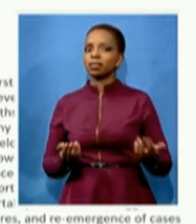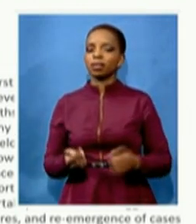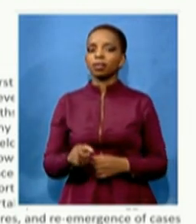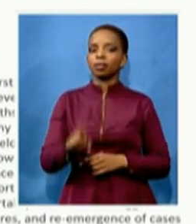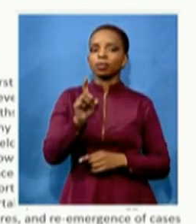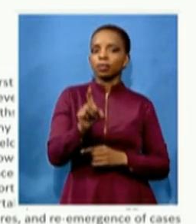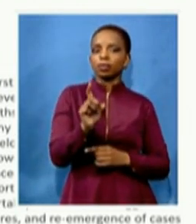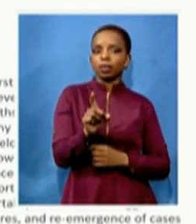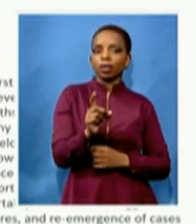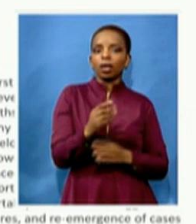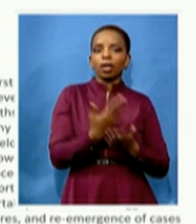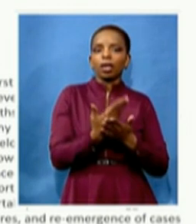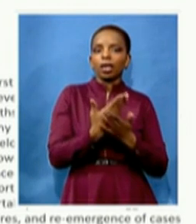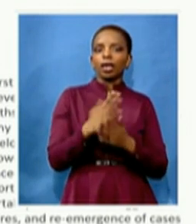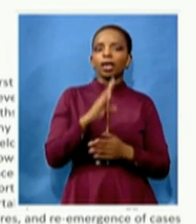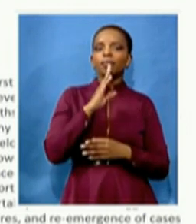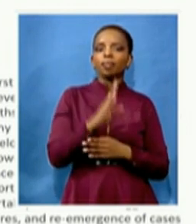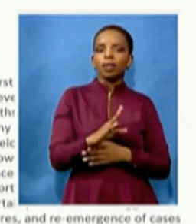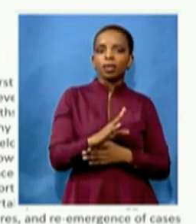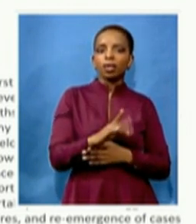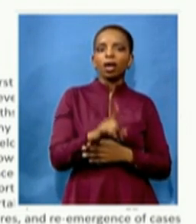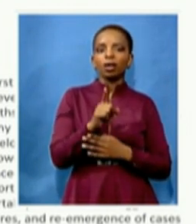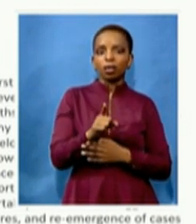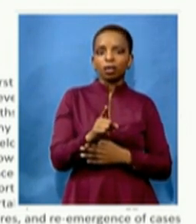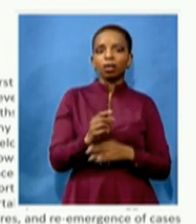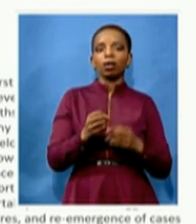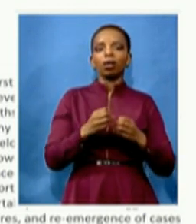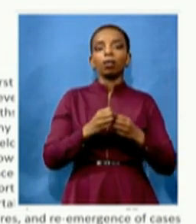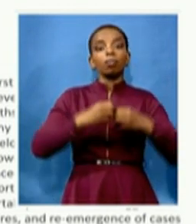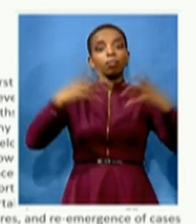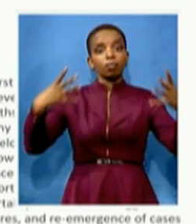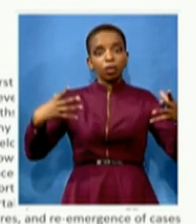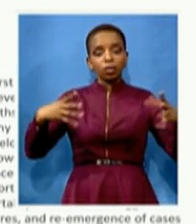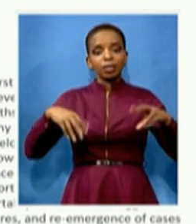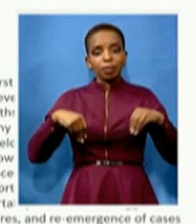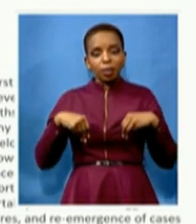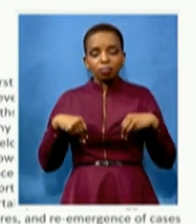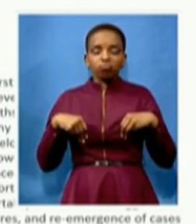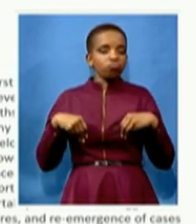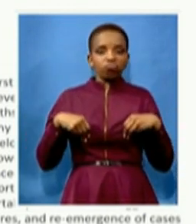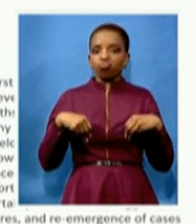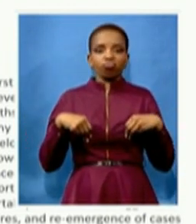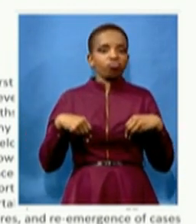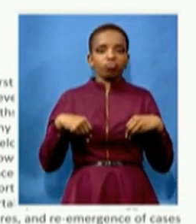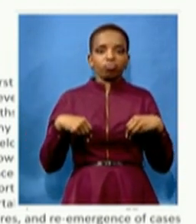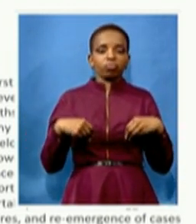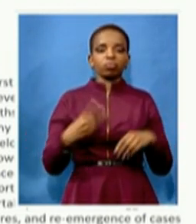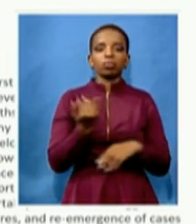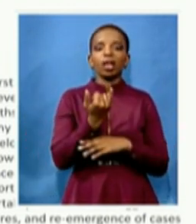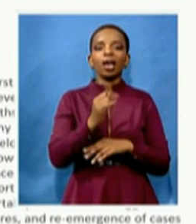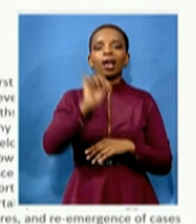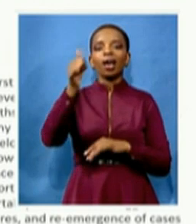susceptibility for some reason, or various other factors. Other countries like Australia, New Zealand, South Korea, the way that they intervened, shutting